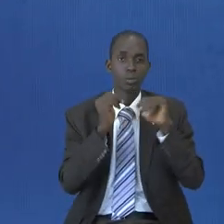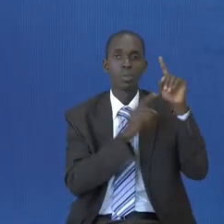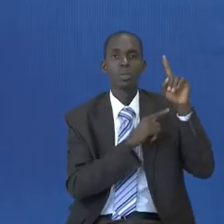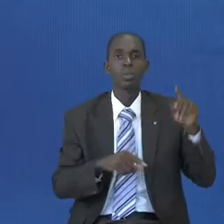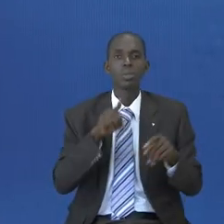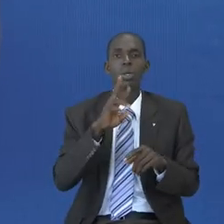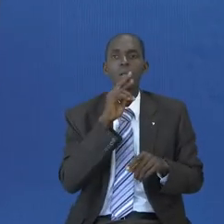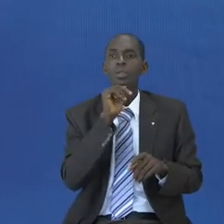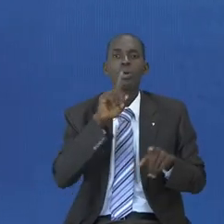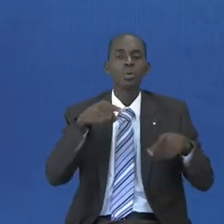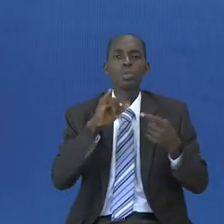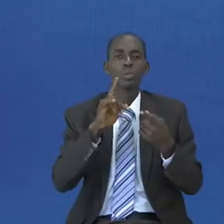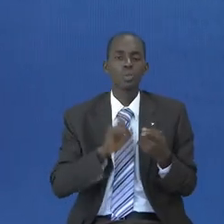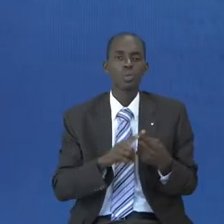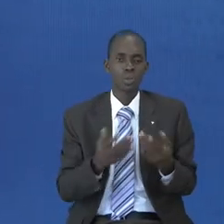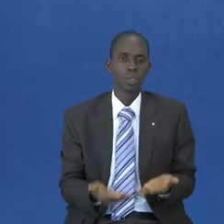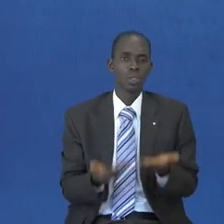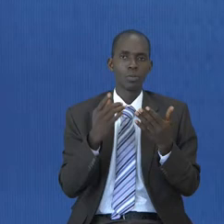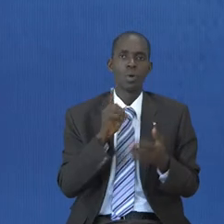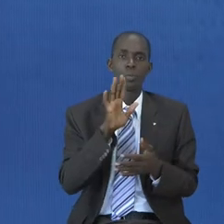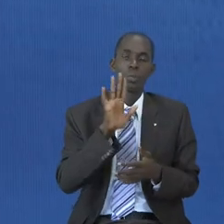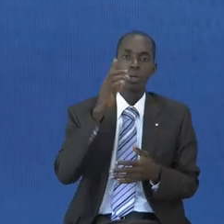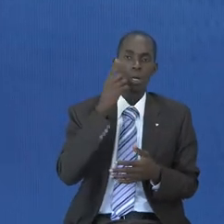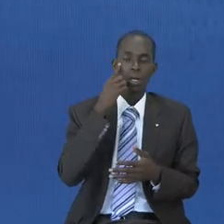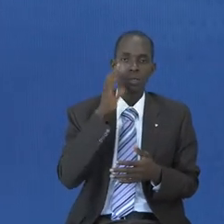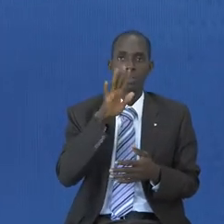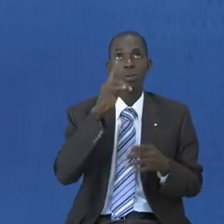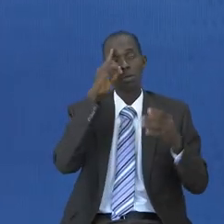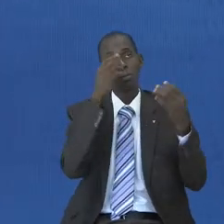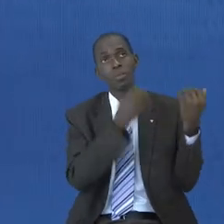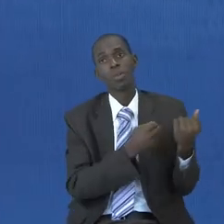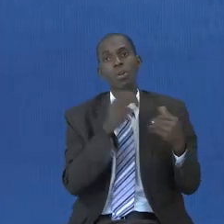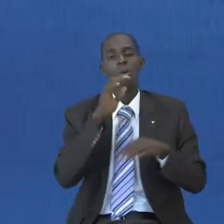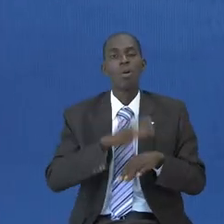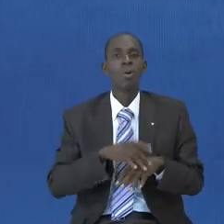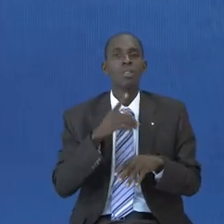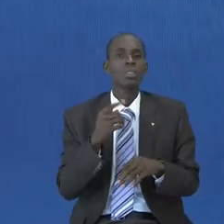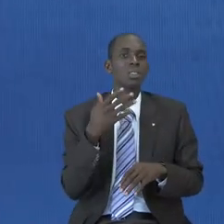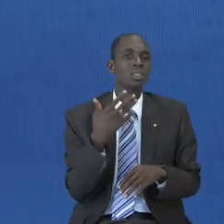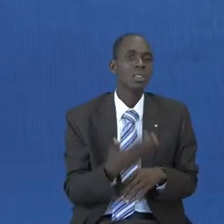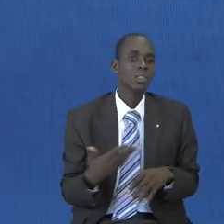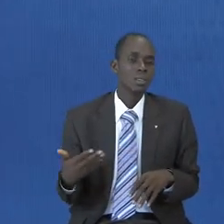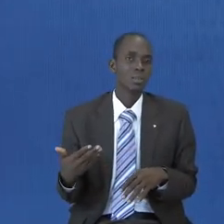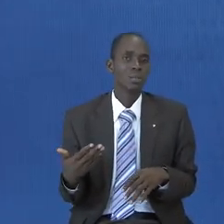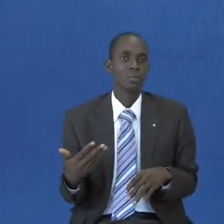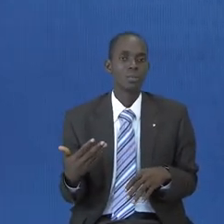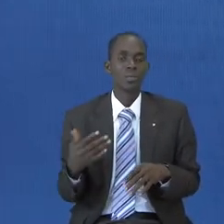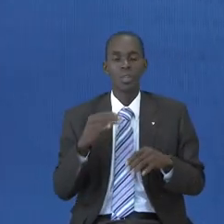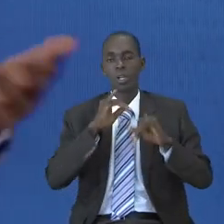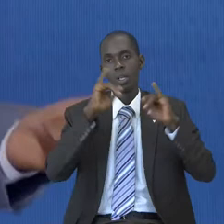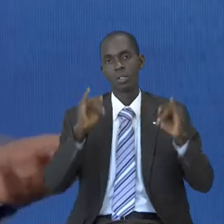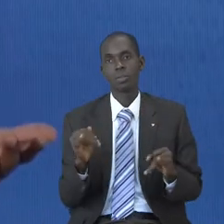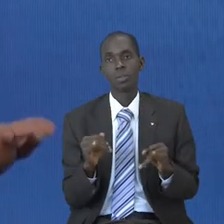not going to lift up your eyes, your faith, your dependence on the vain idols. The people are